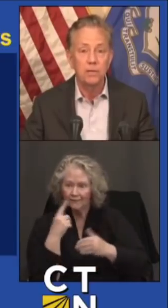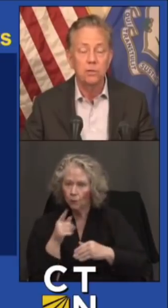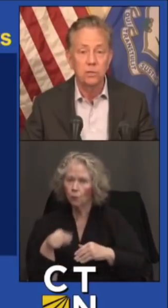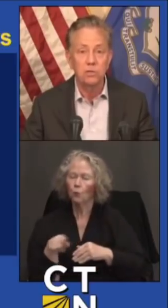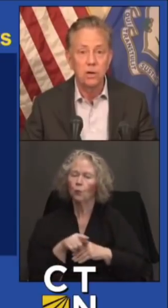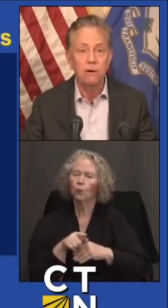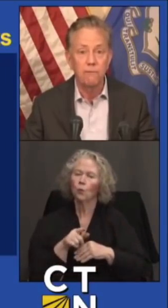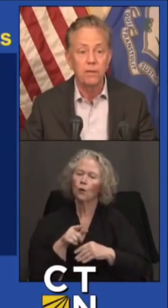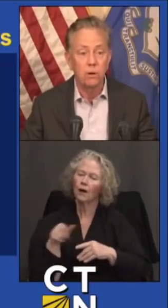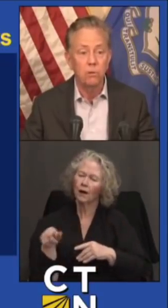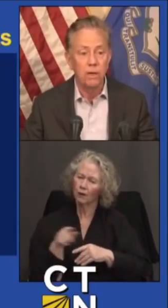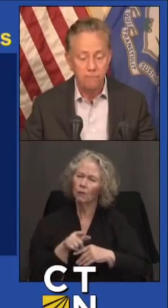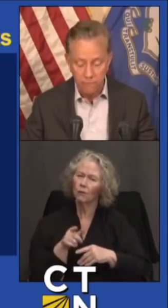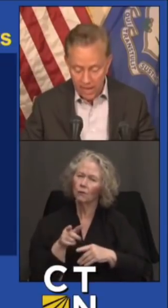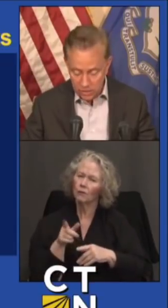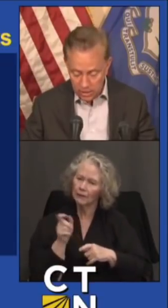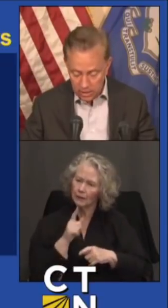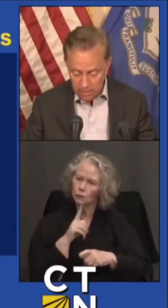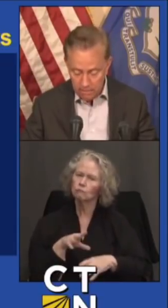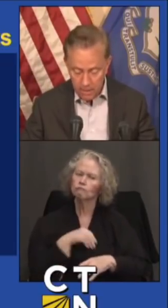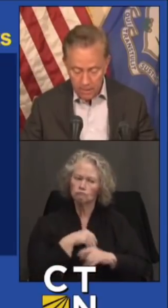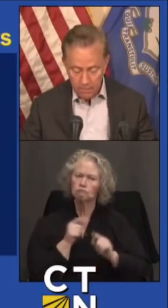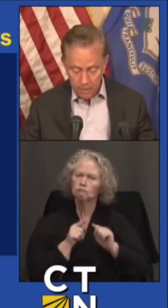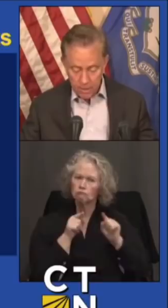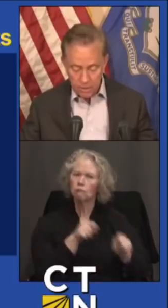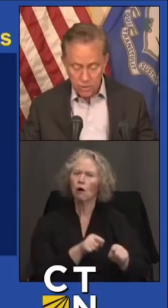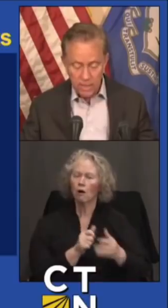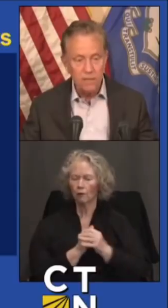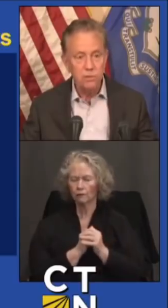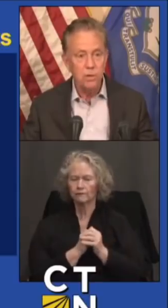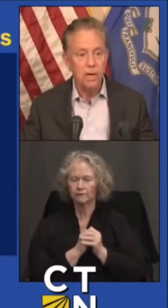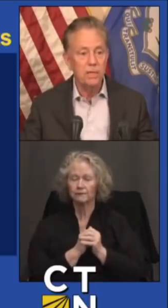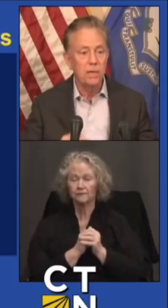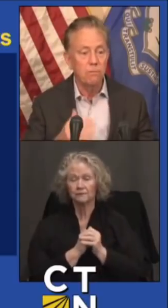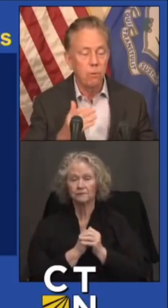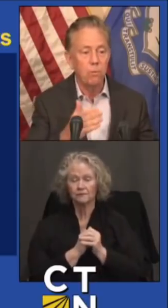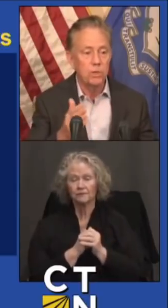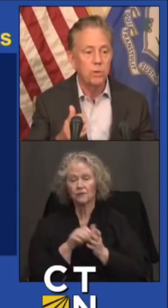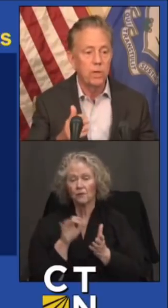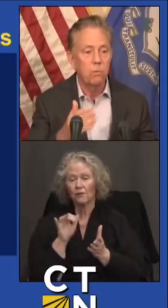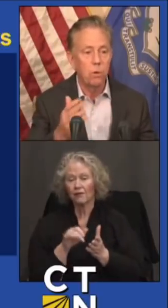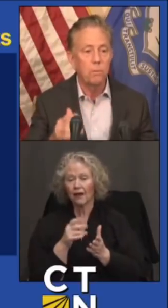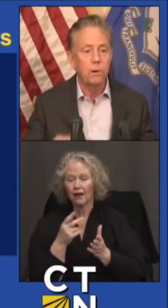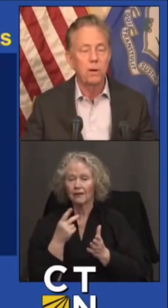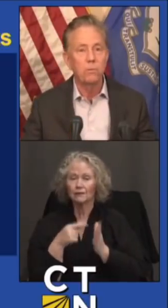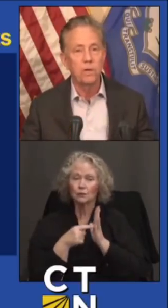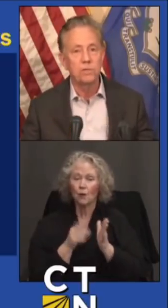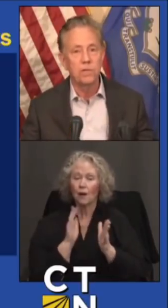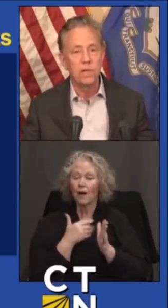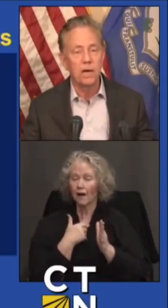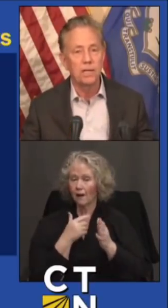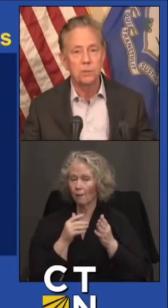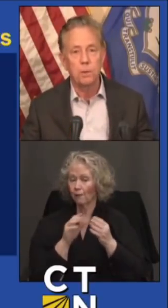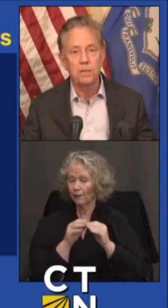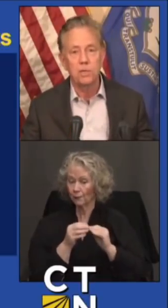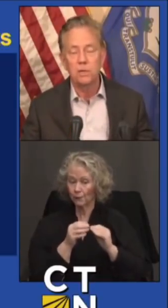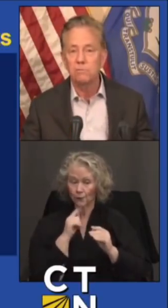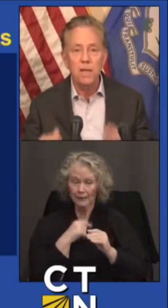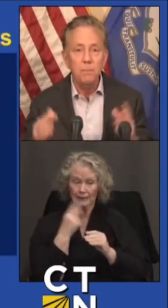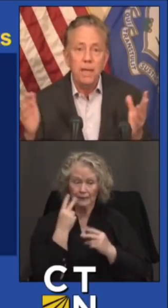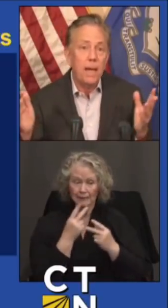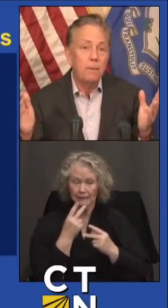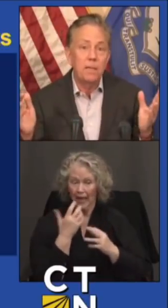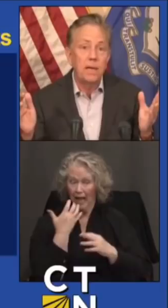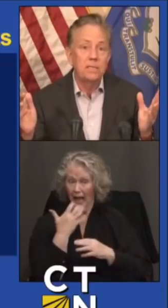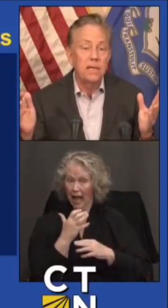make it easier on yourself and go get vaccinated. So that gives you an idea of what we're doing in Waterbury, where you see the hot spots here.